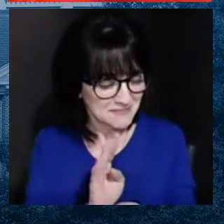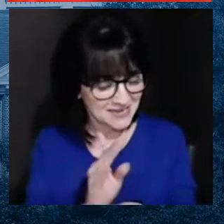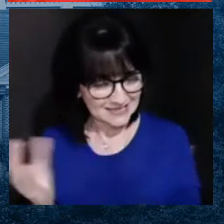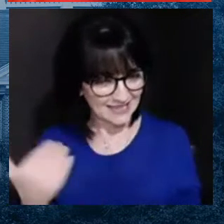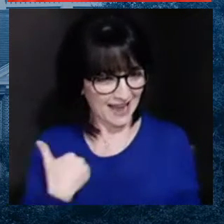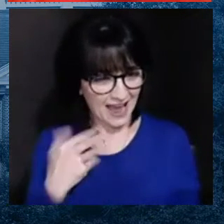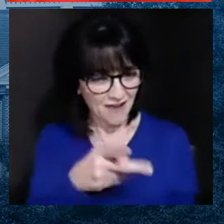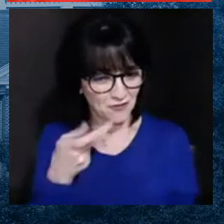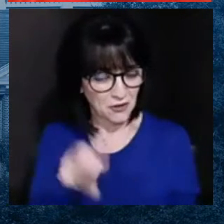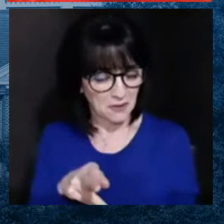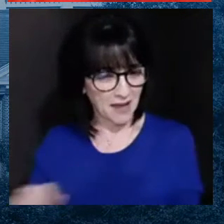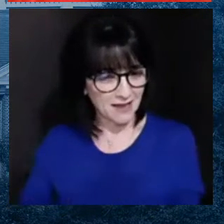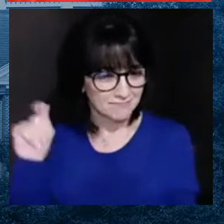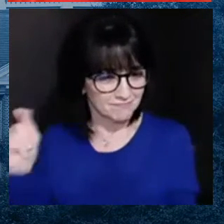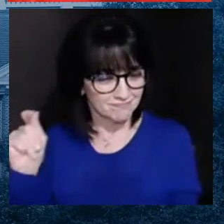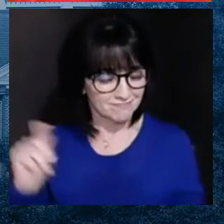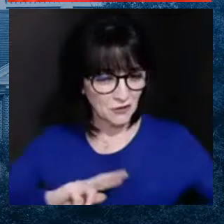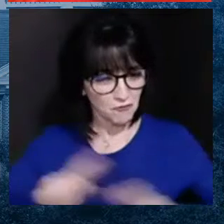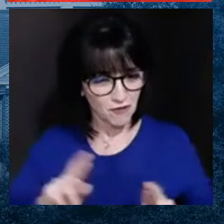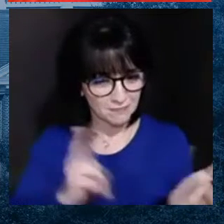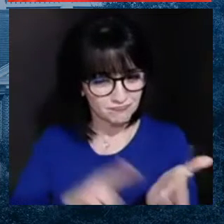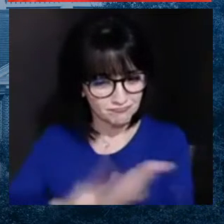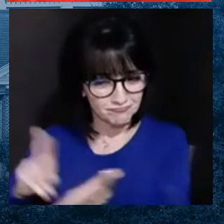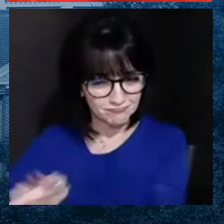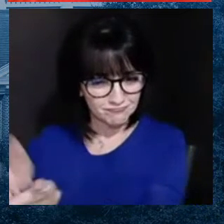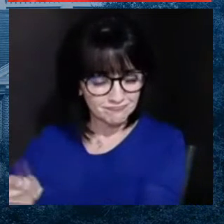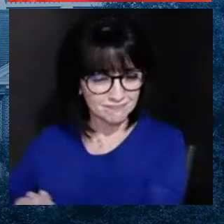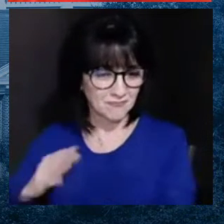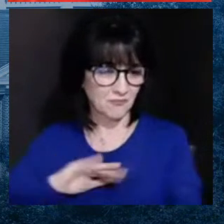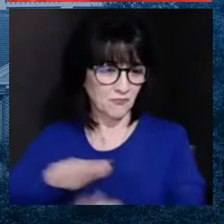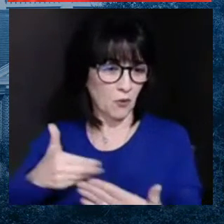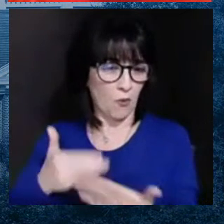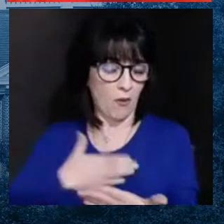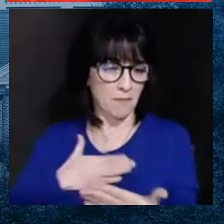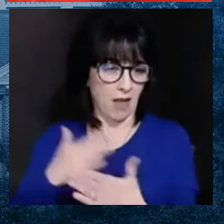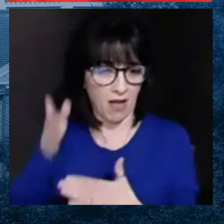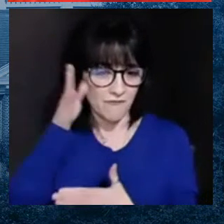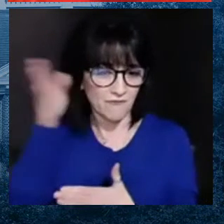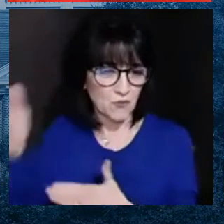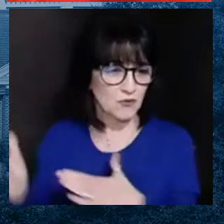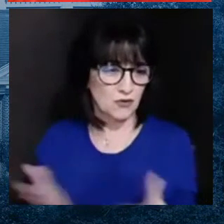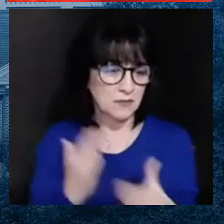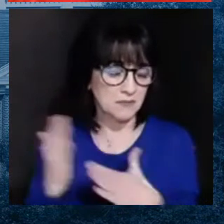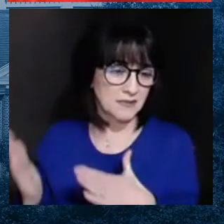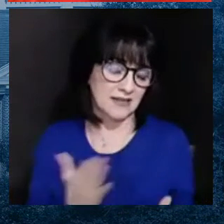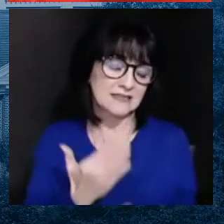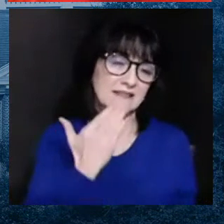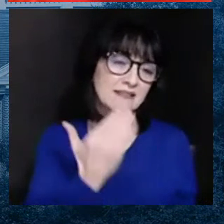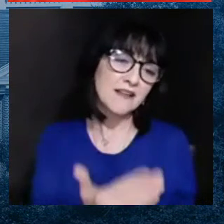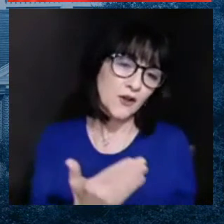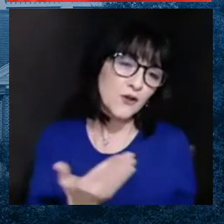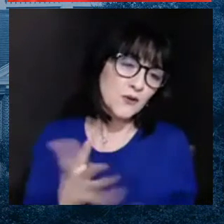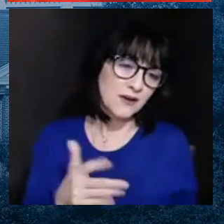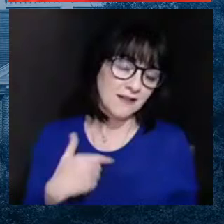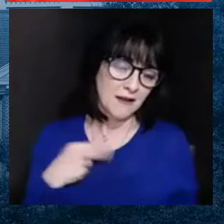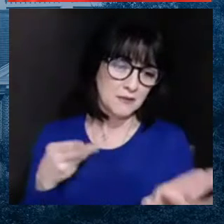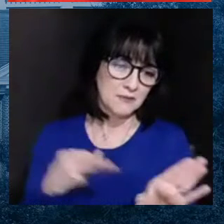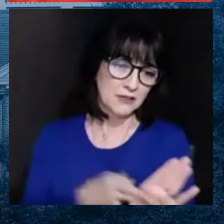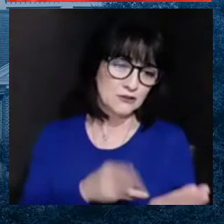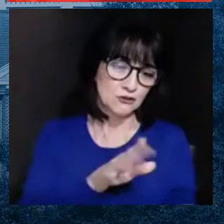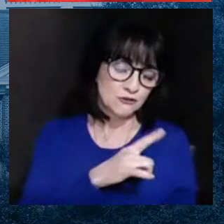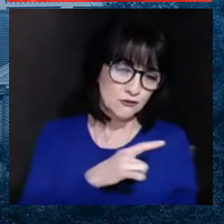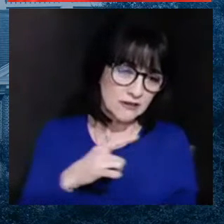go. Representative Longhurst, thank you so much for allowing me to join you in this legislation, and to all of